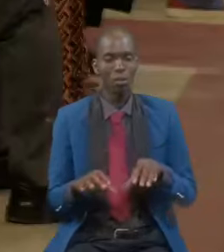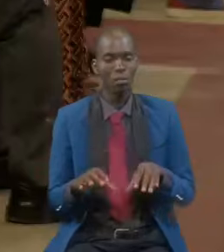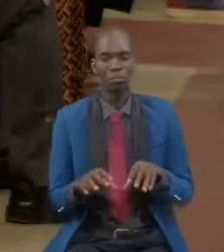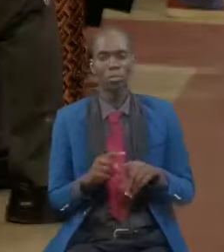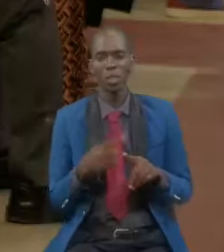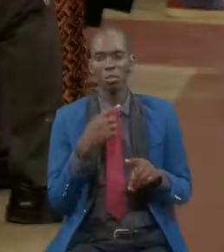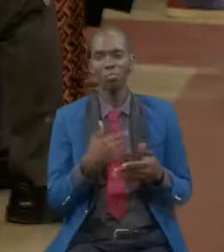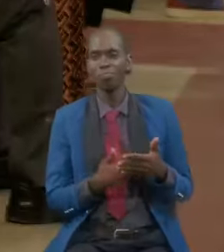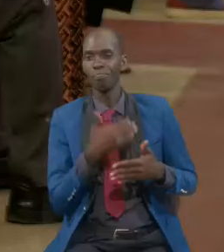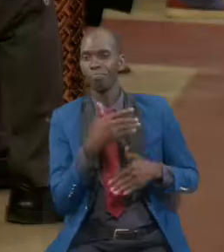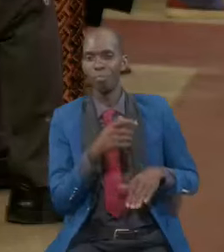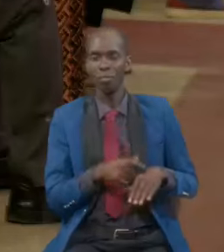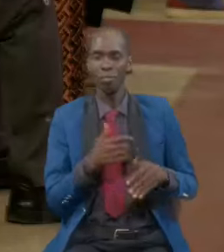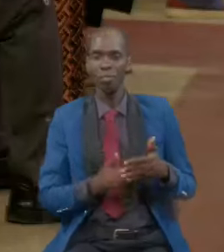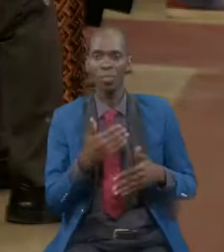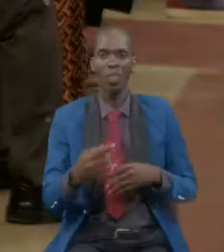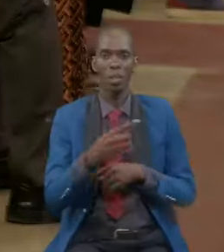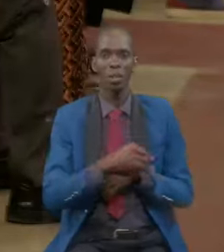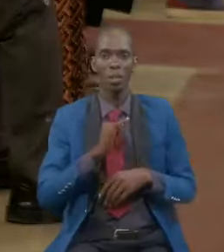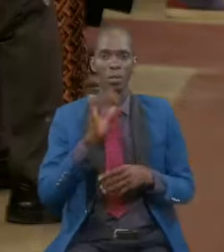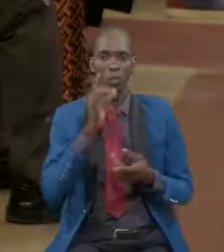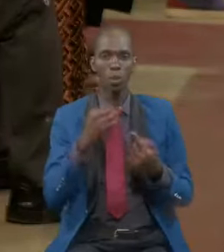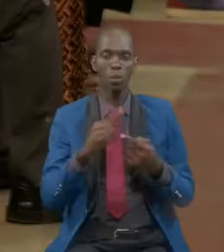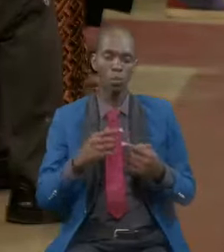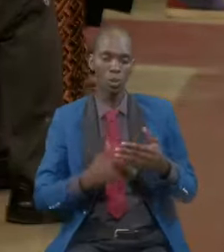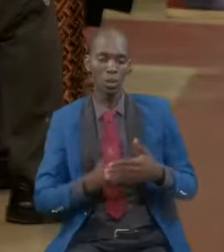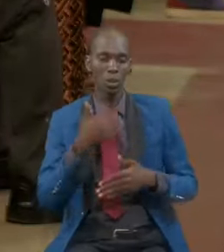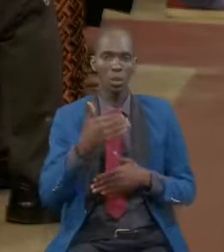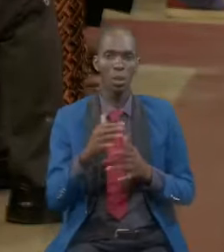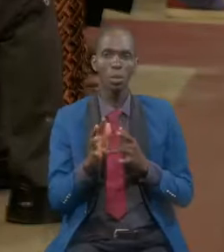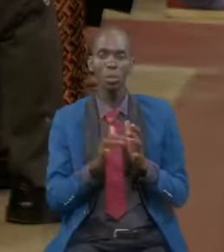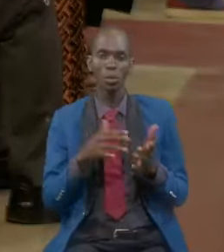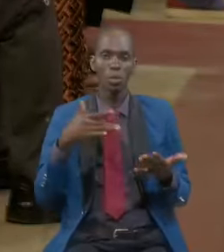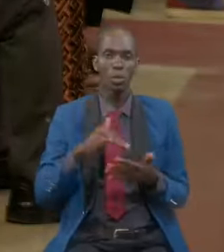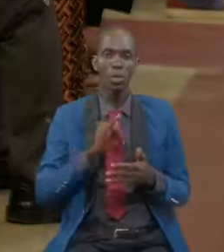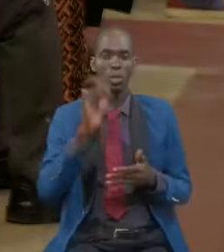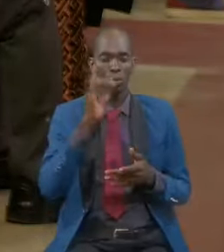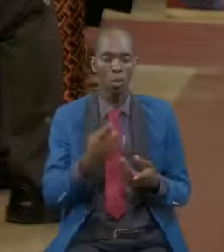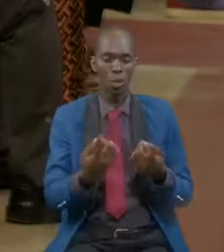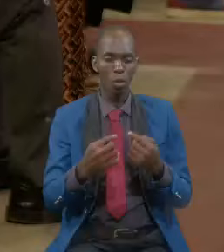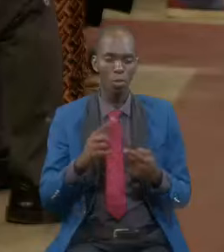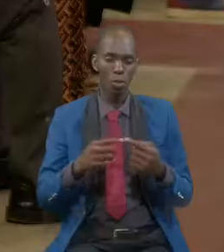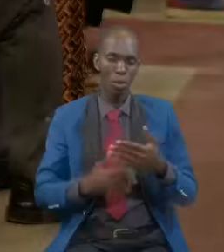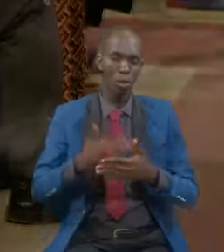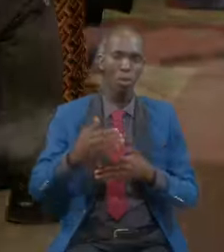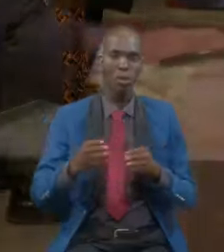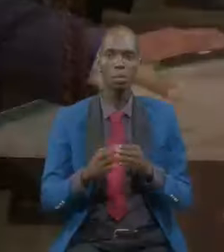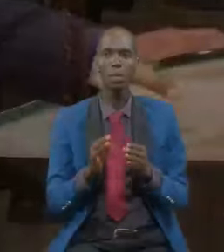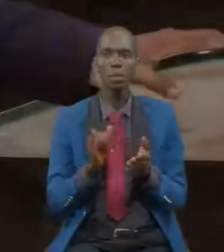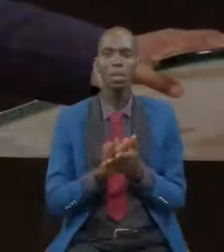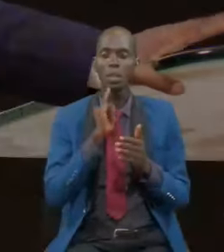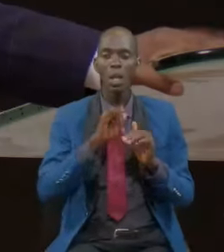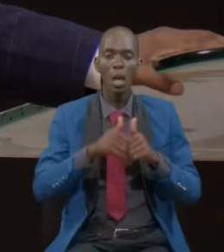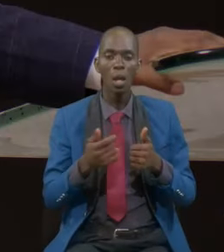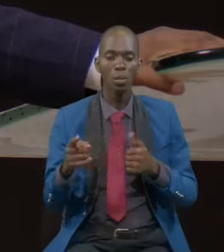next time, I'll come to the next Bible study. I'll come to the next meeting. That's how they